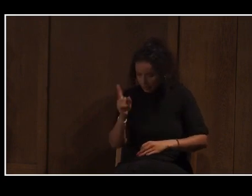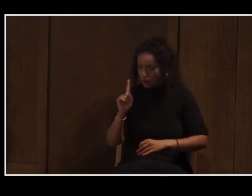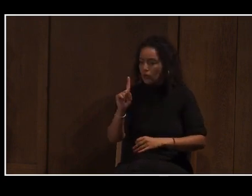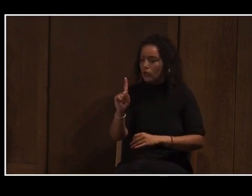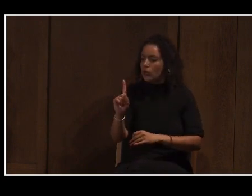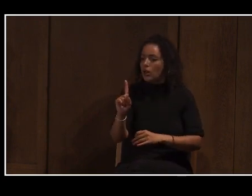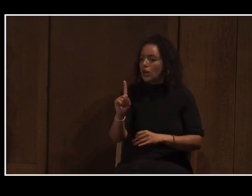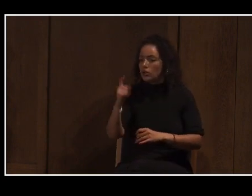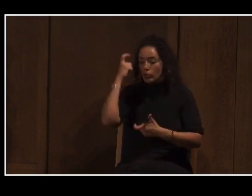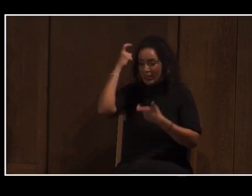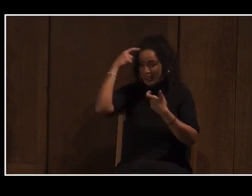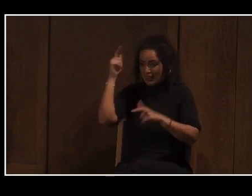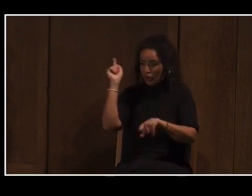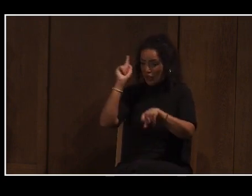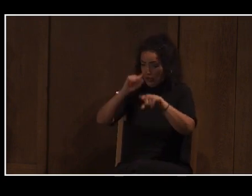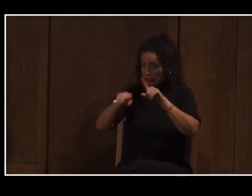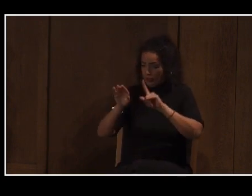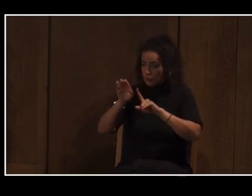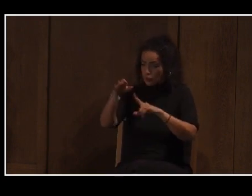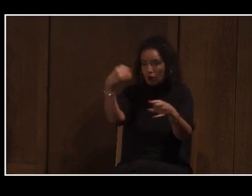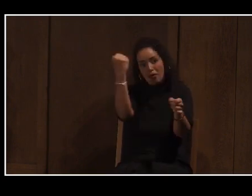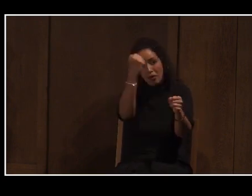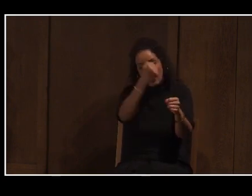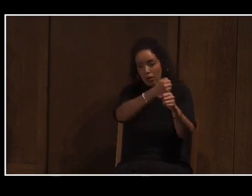government in many ways has lost the capacity